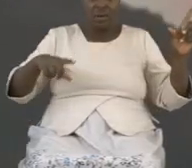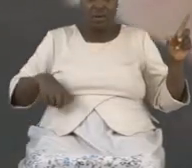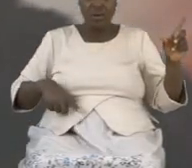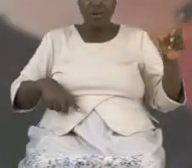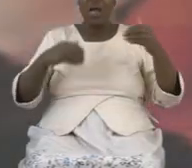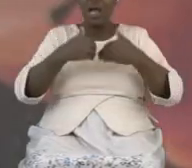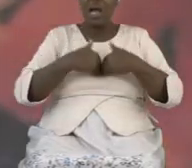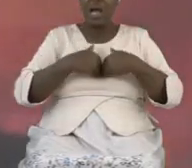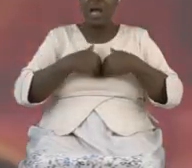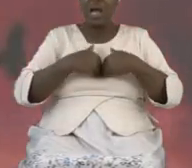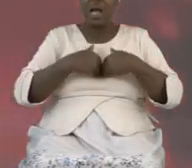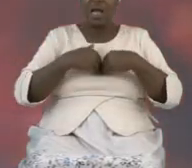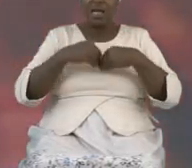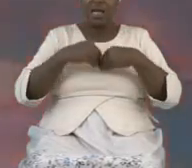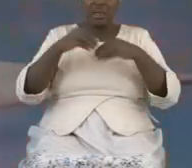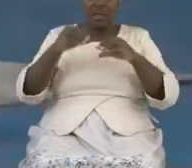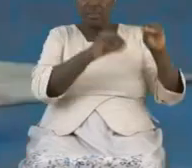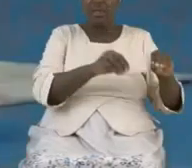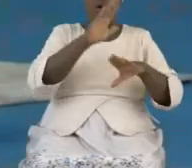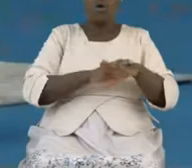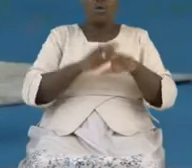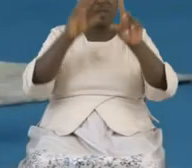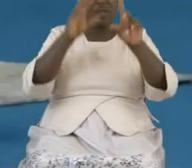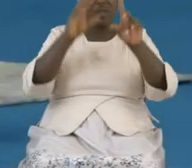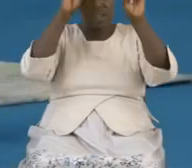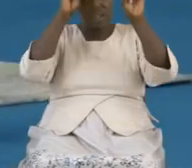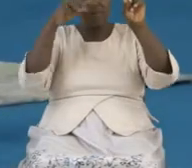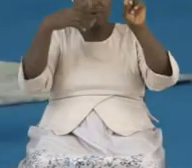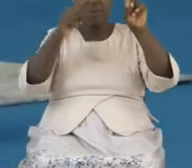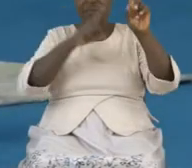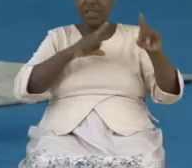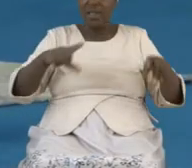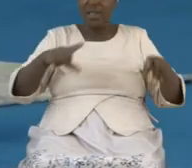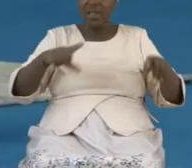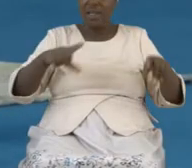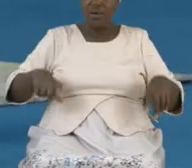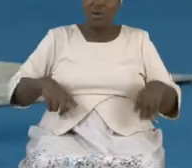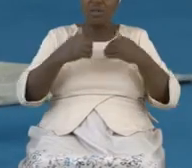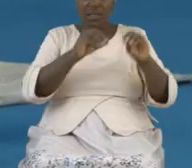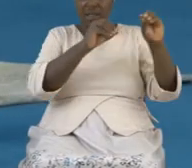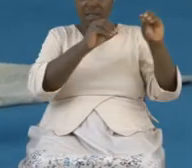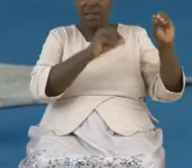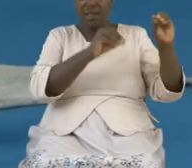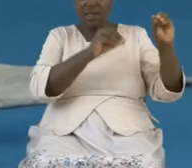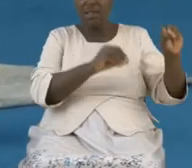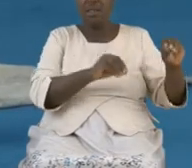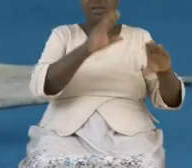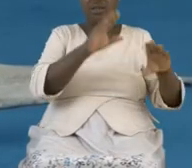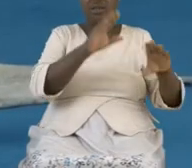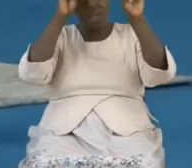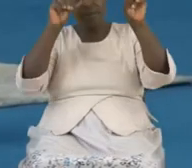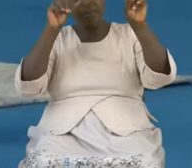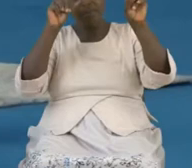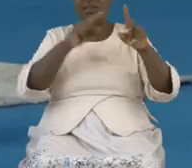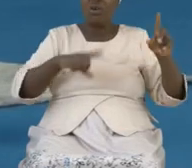laid on him. The Lord has laid on him. The Lord, the